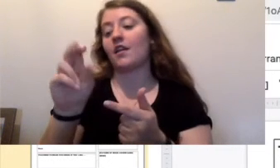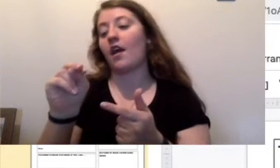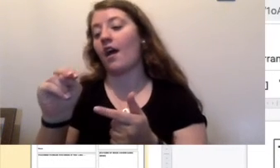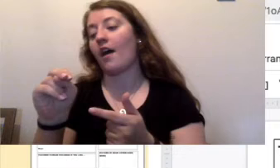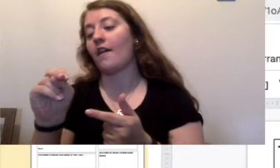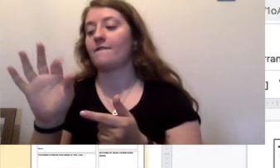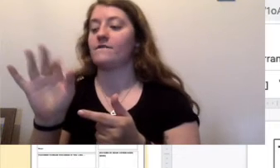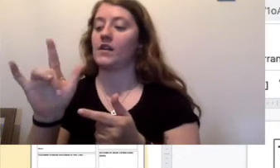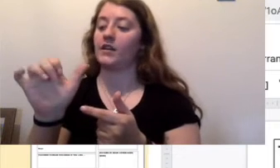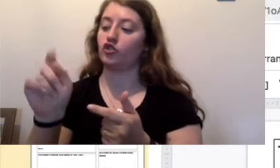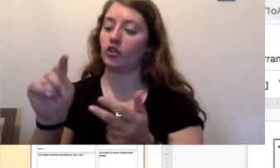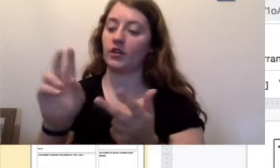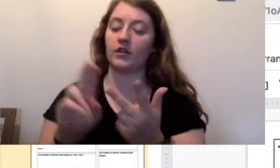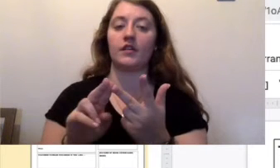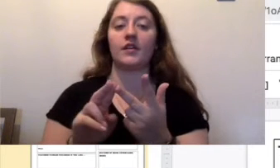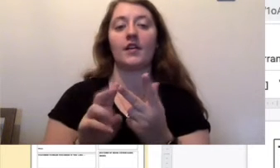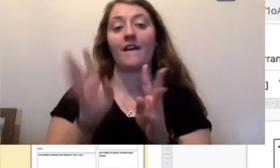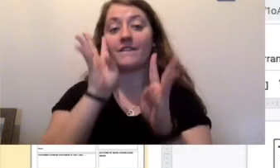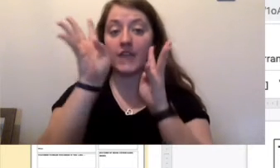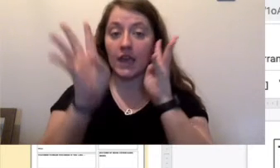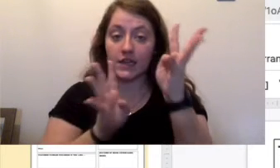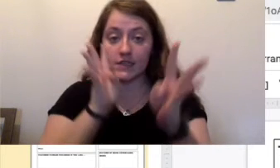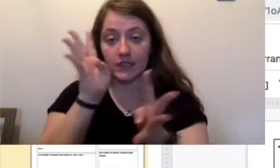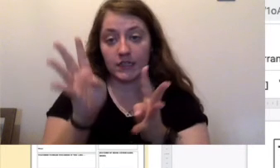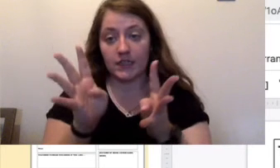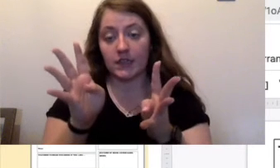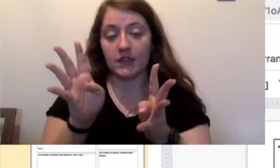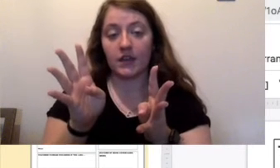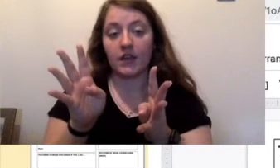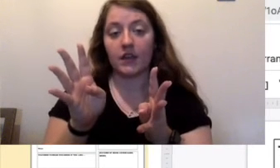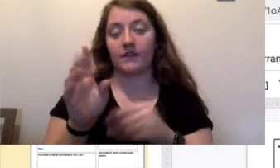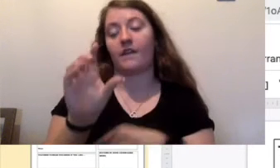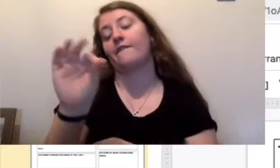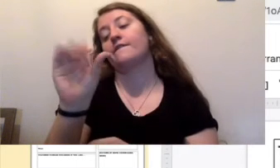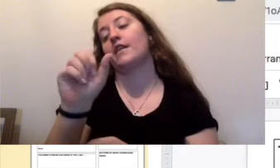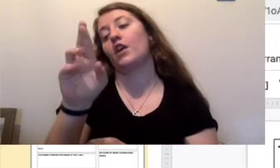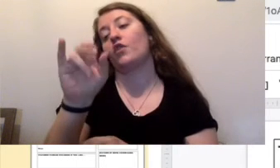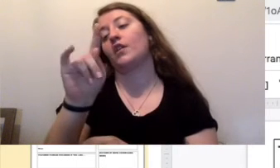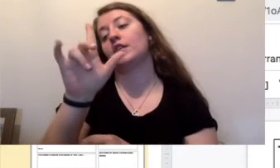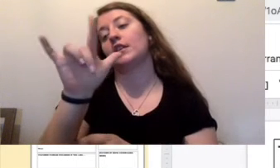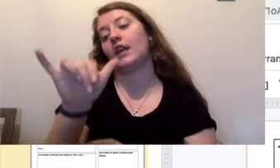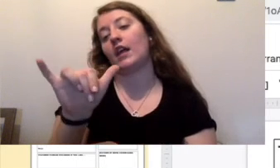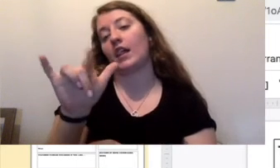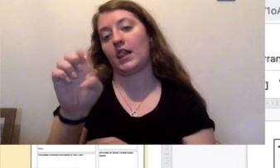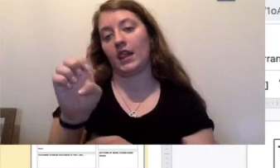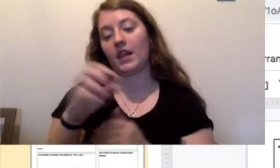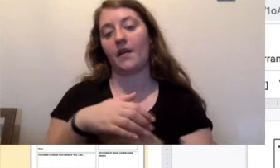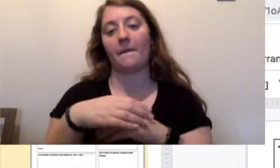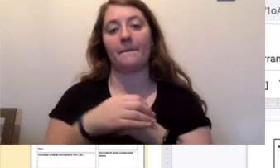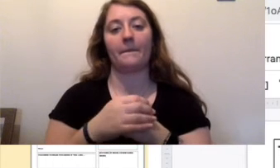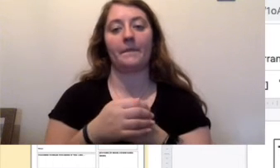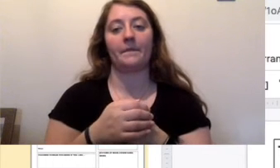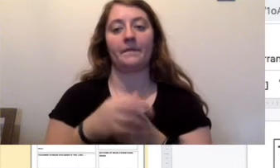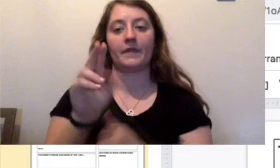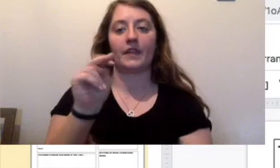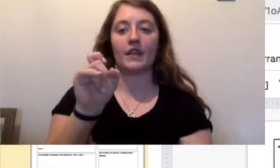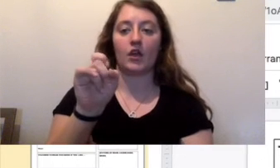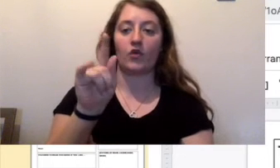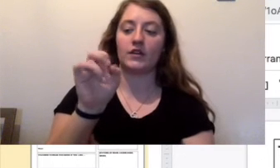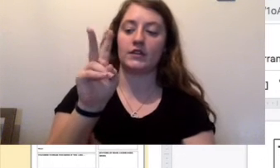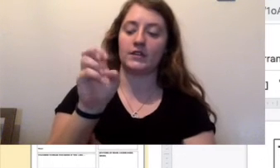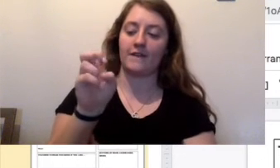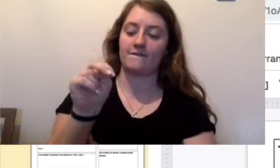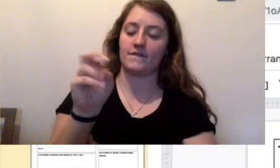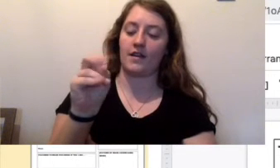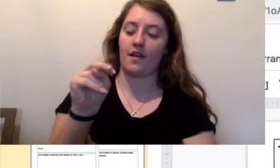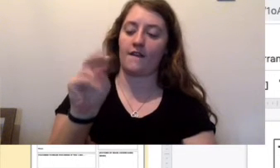fiction, fantasy, fairy tale, folk tale, narrative nonfiction. So there